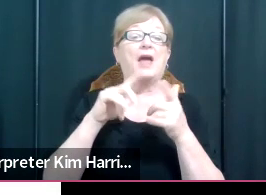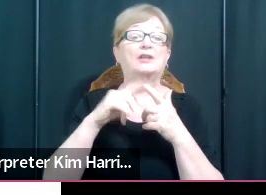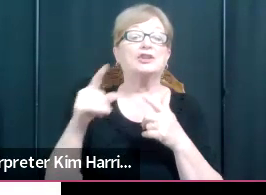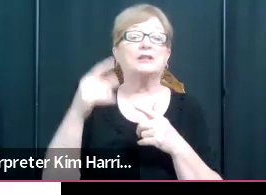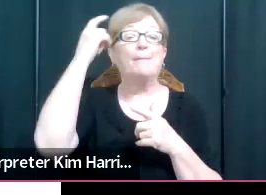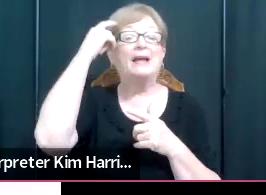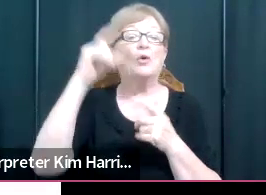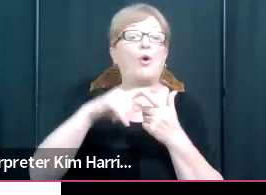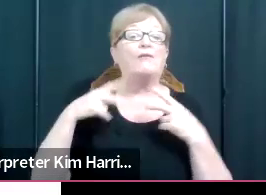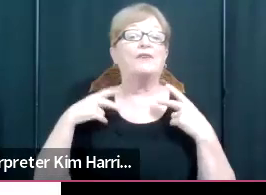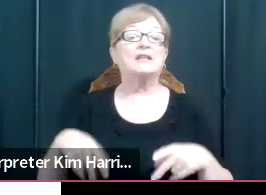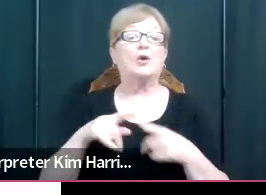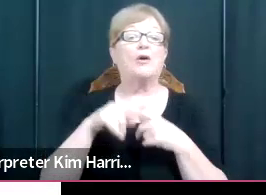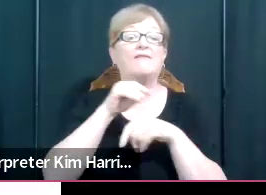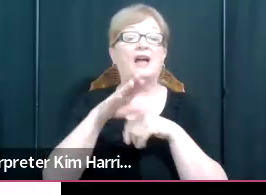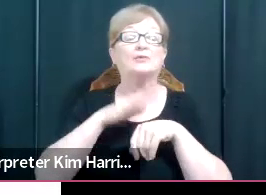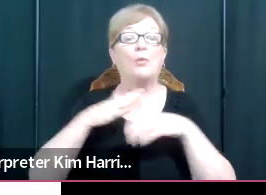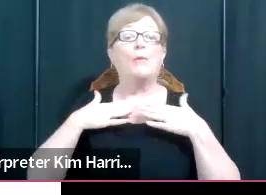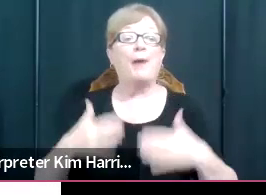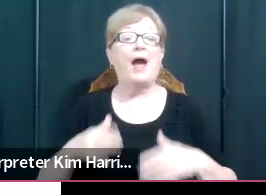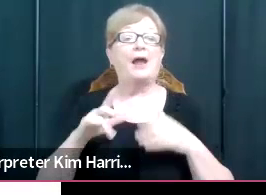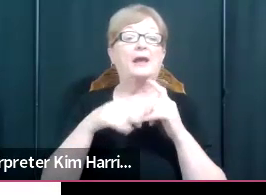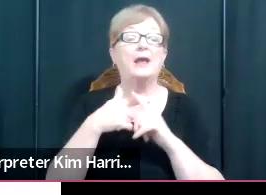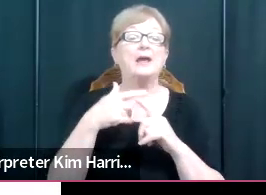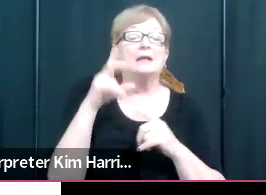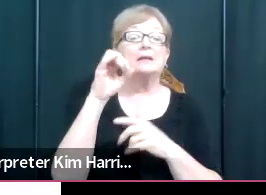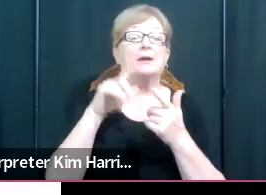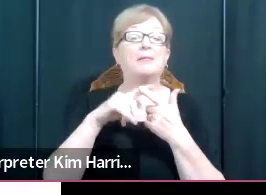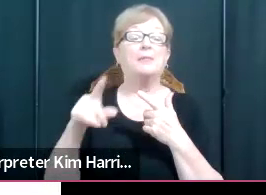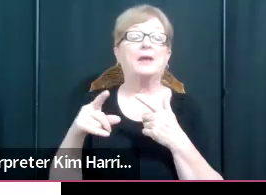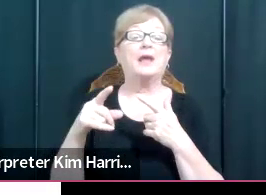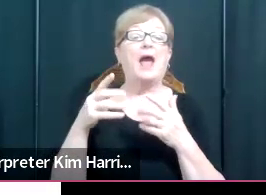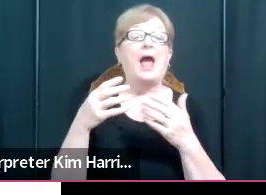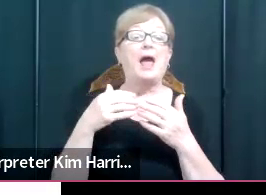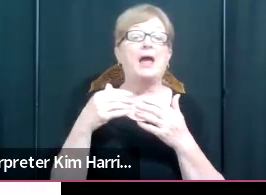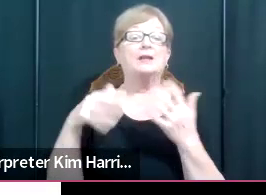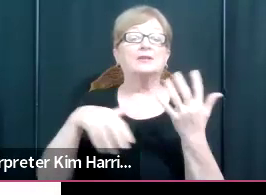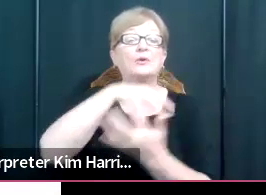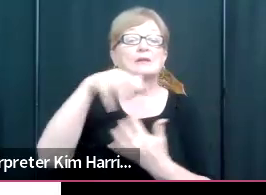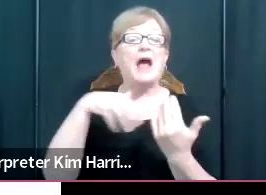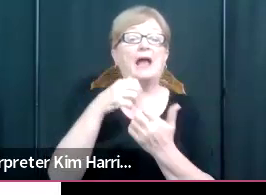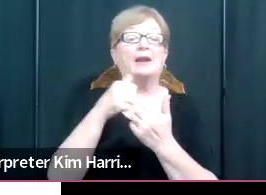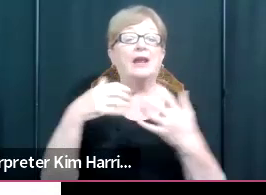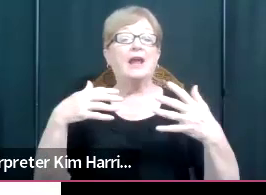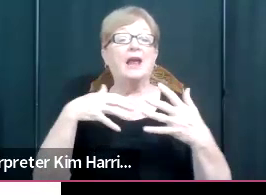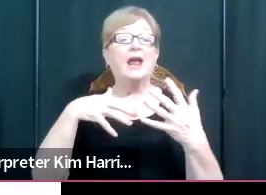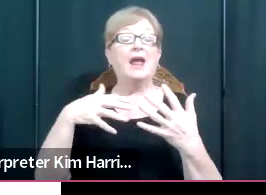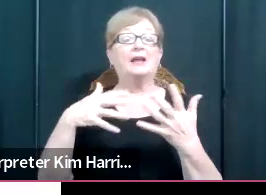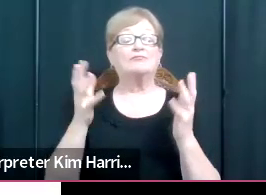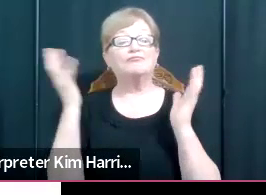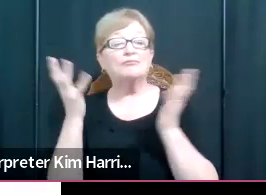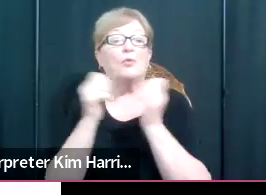Disability is how society acts, interacts, and perceives an individual. It's also how that individual interacts